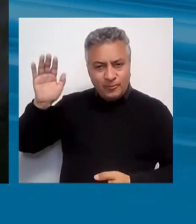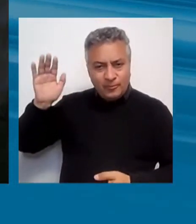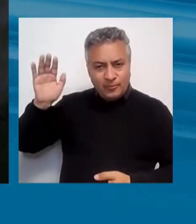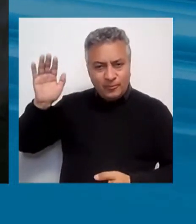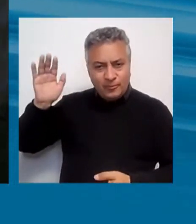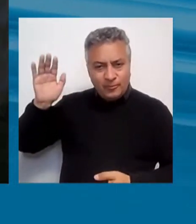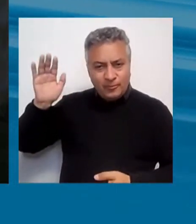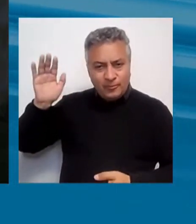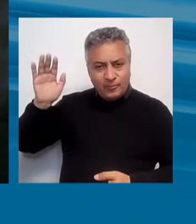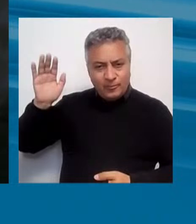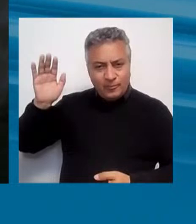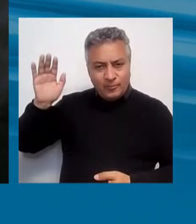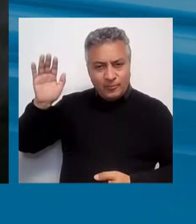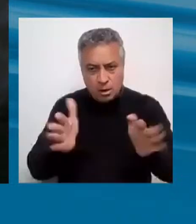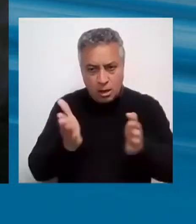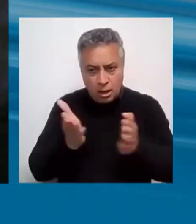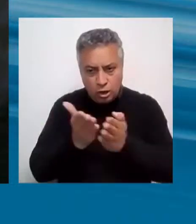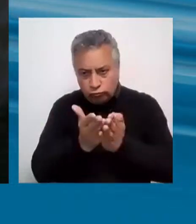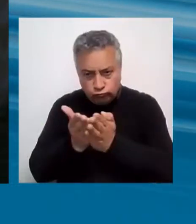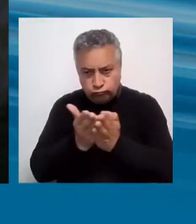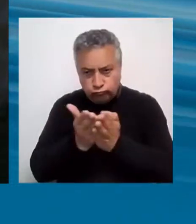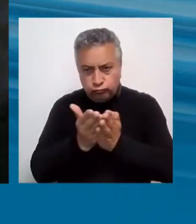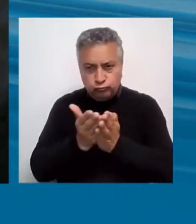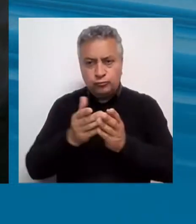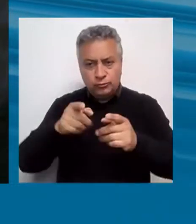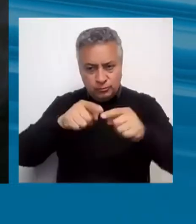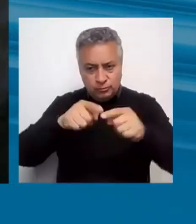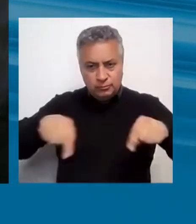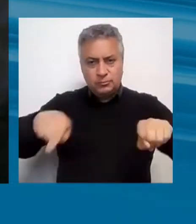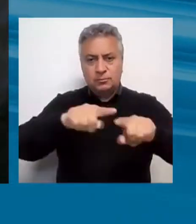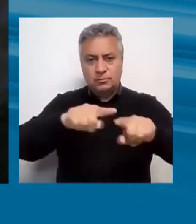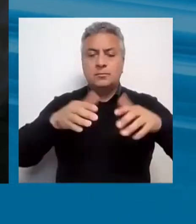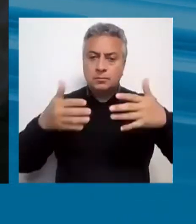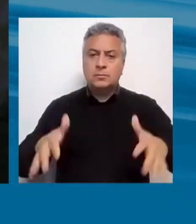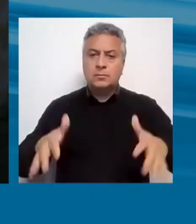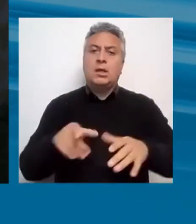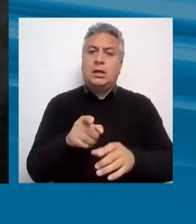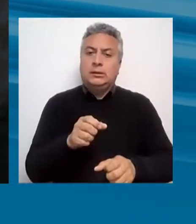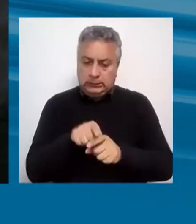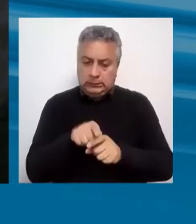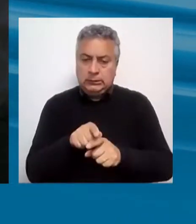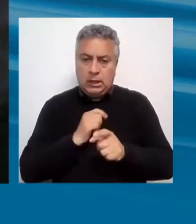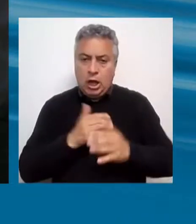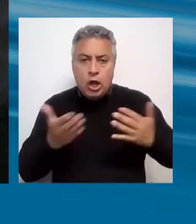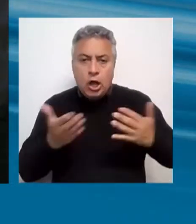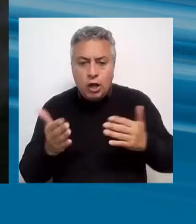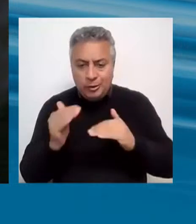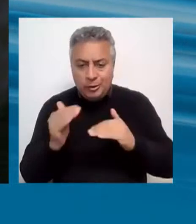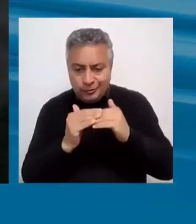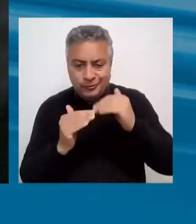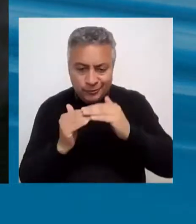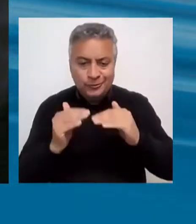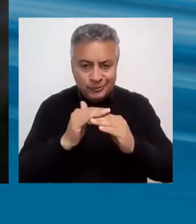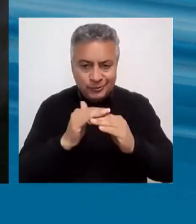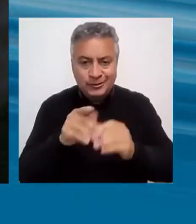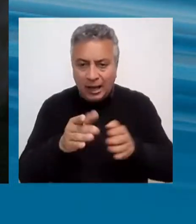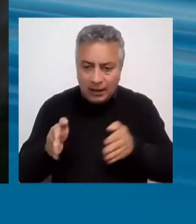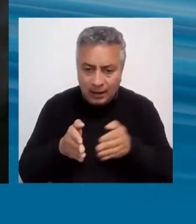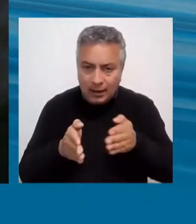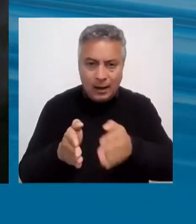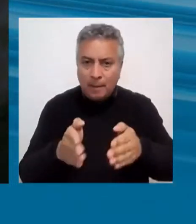is the matter of study of the investigations that have been presented